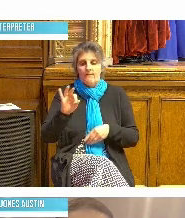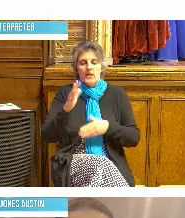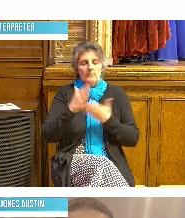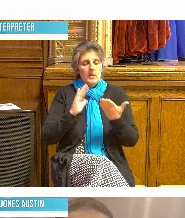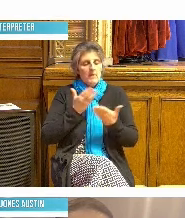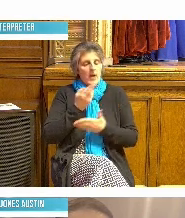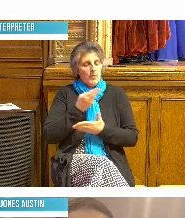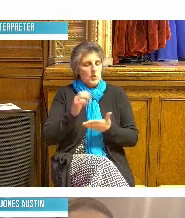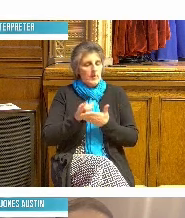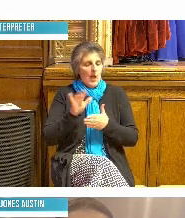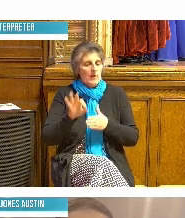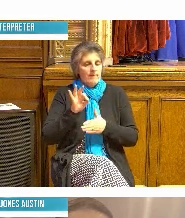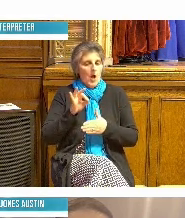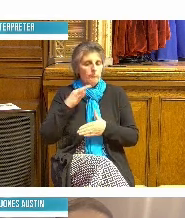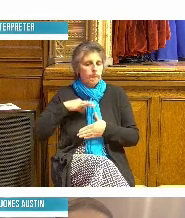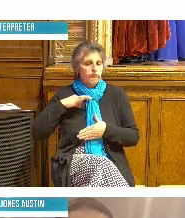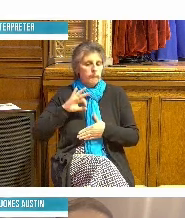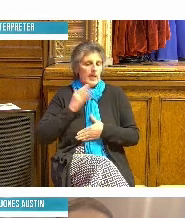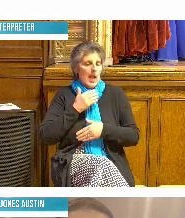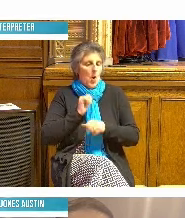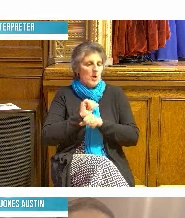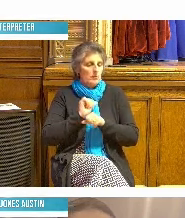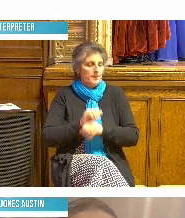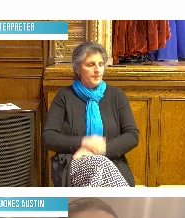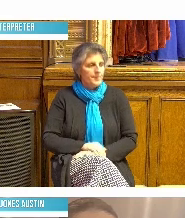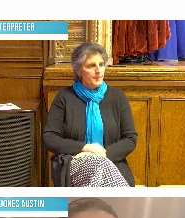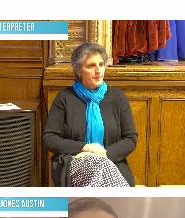resources we found most useful in our research.